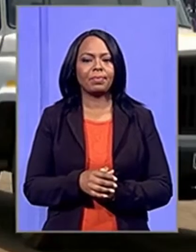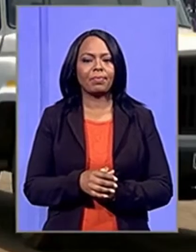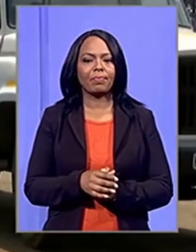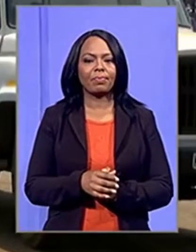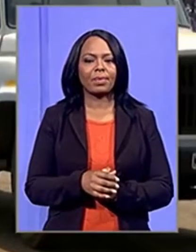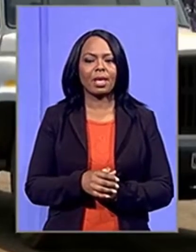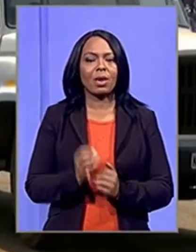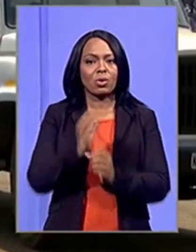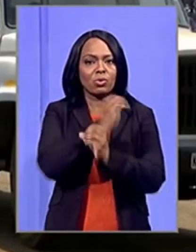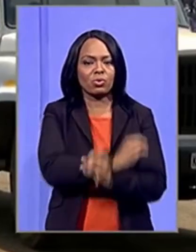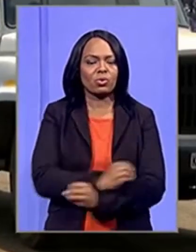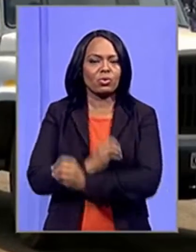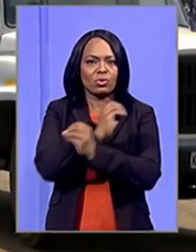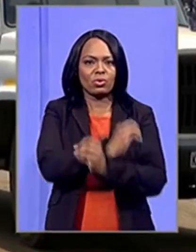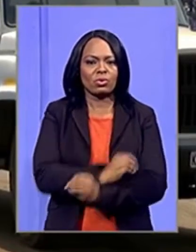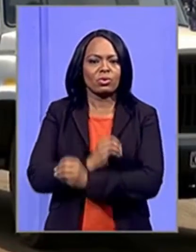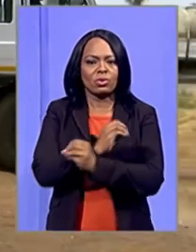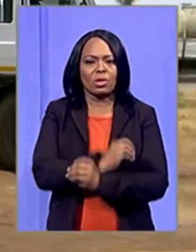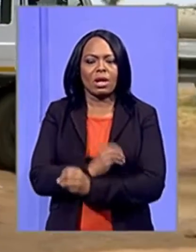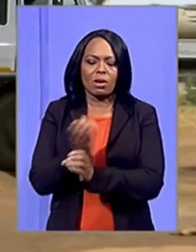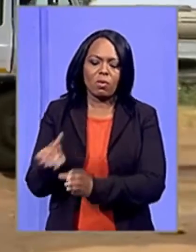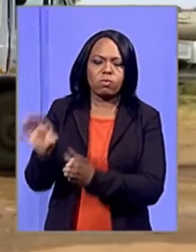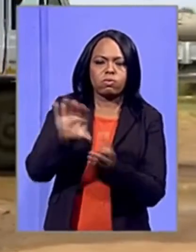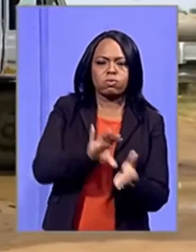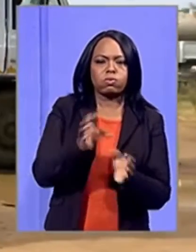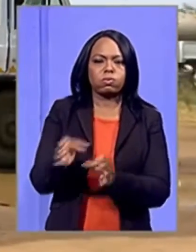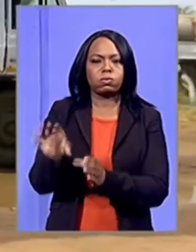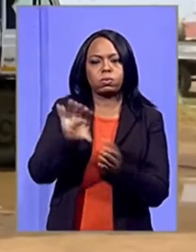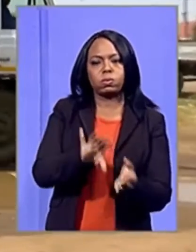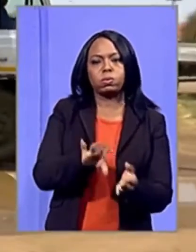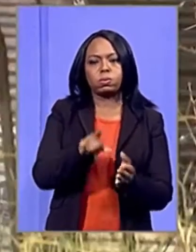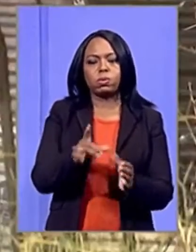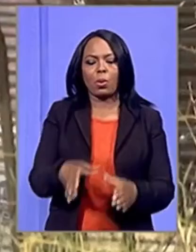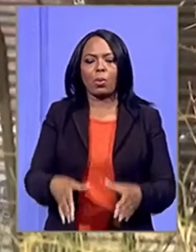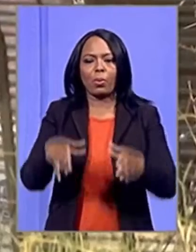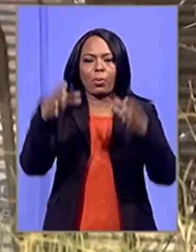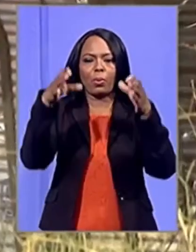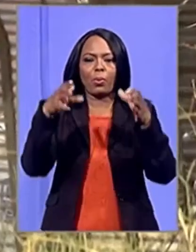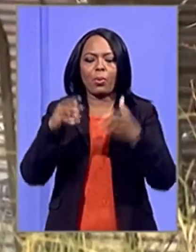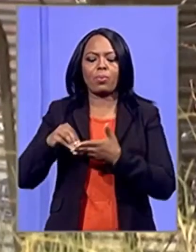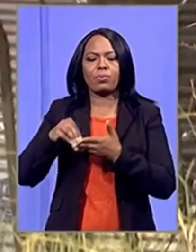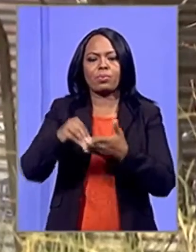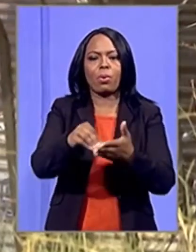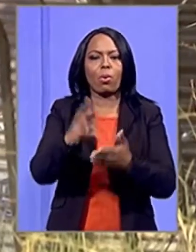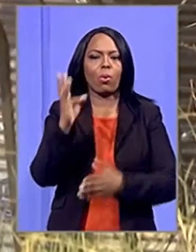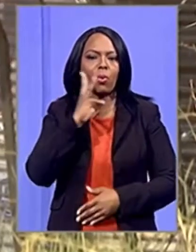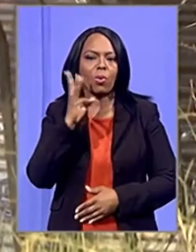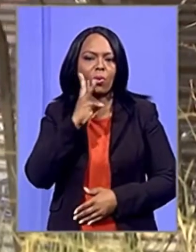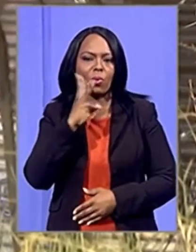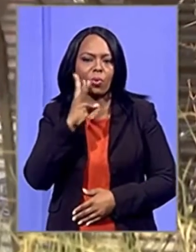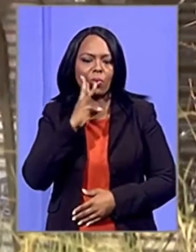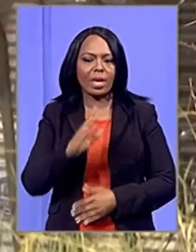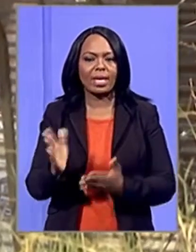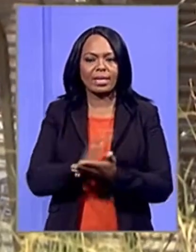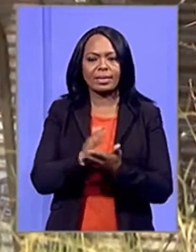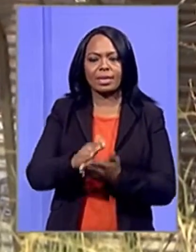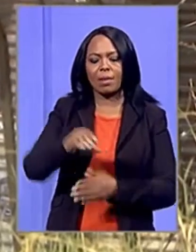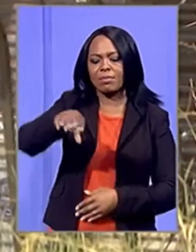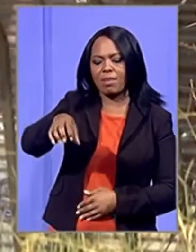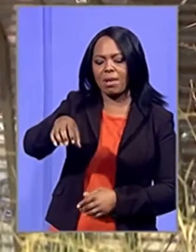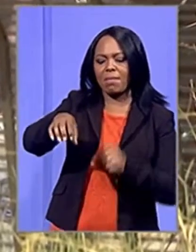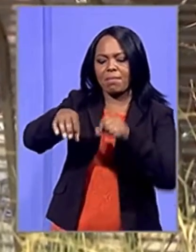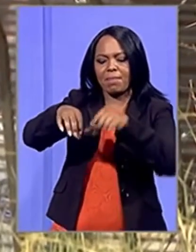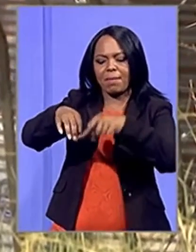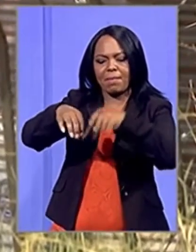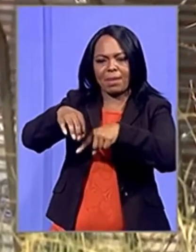Molokoloko wa diteraka tsa metsi tseo di rebolelang baagi bao ba nang le kgwetlho ya metsi fela bao ba fitlhelang mo dithepeng ba ngongoregela ntlha